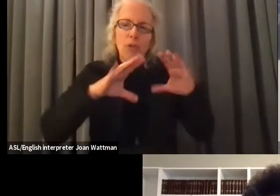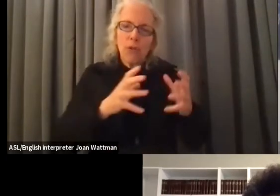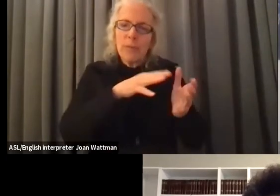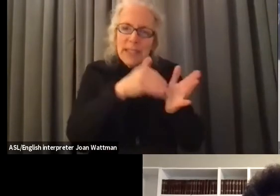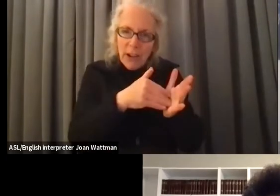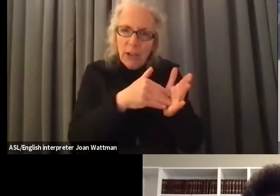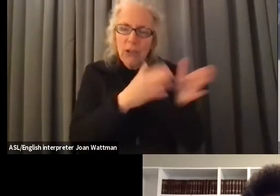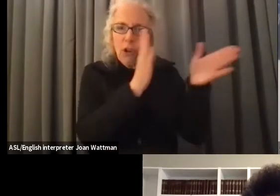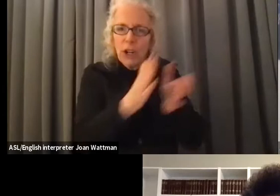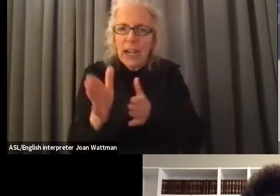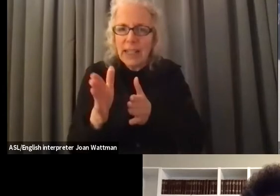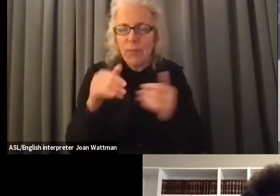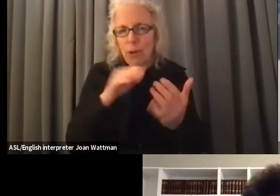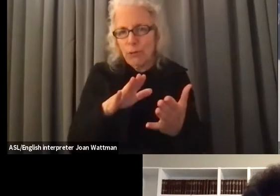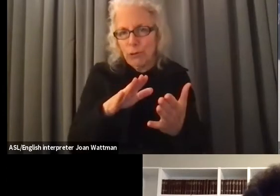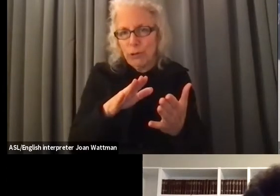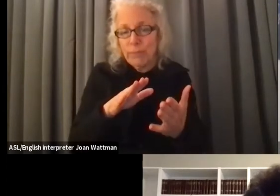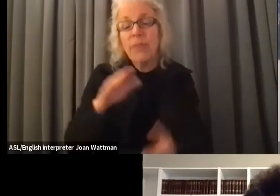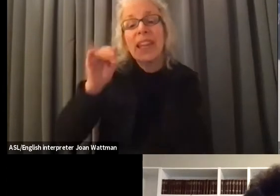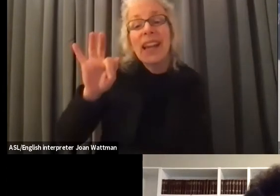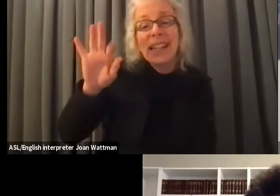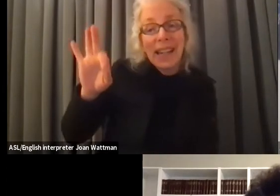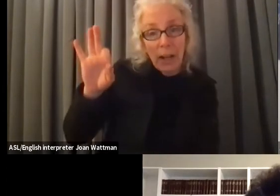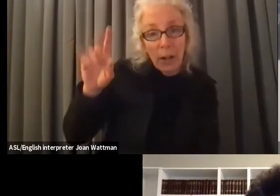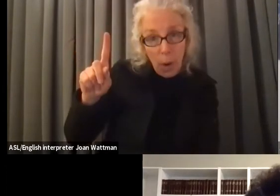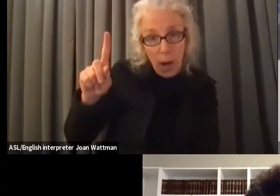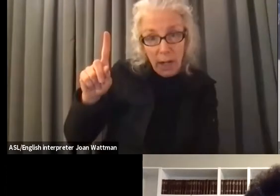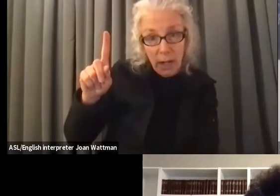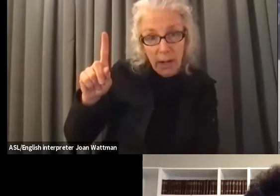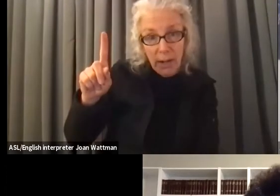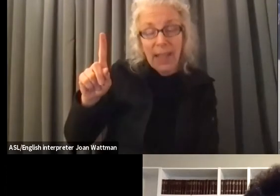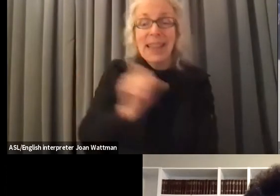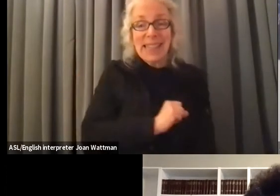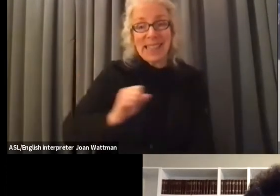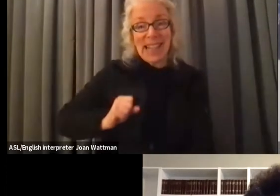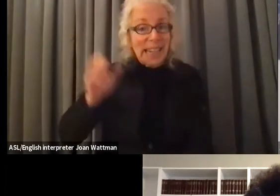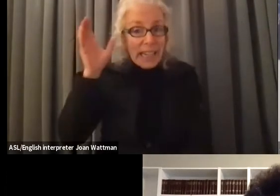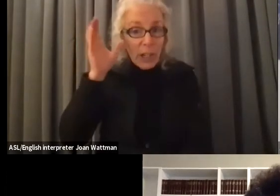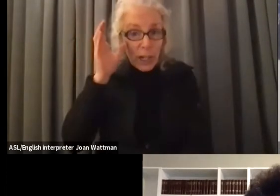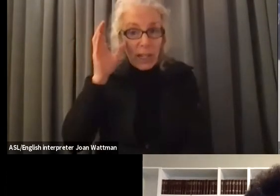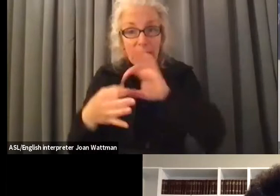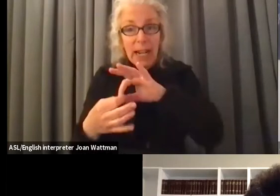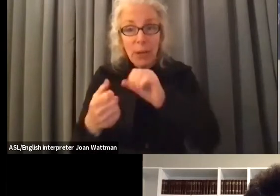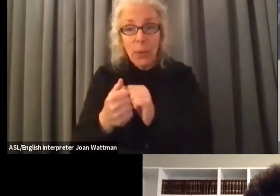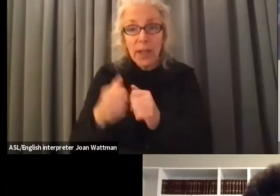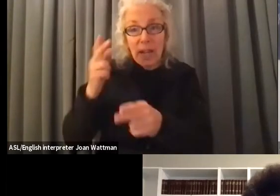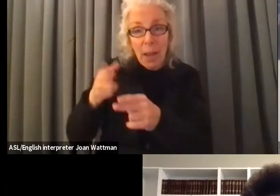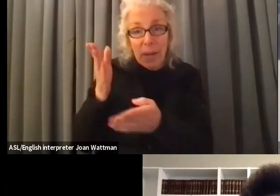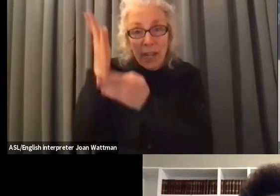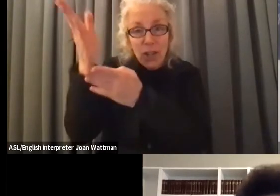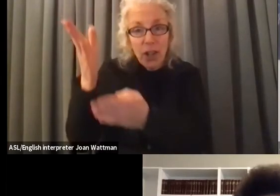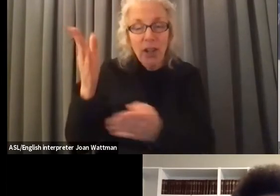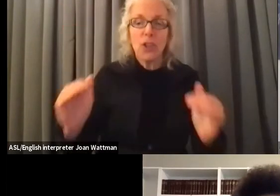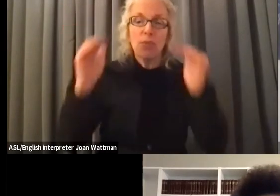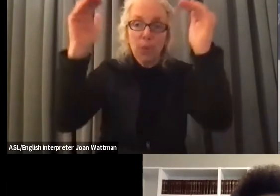organizing approaches. In 1991, during the Senate hearings regarding the nomination for Supreme Court